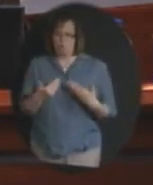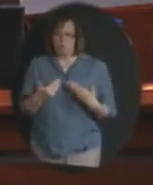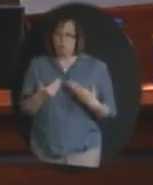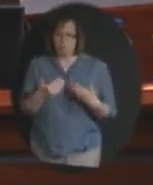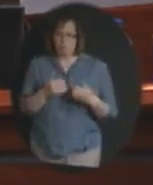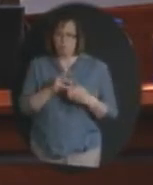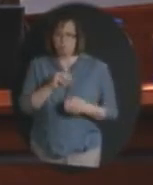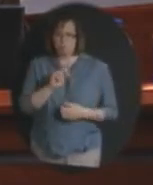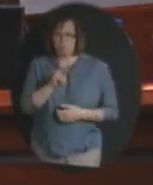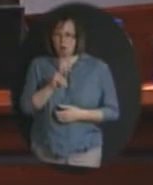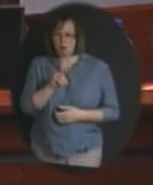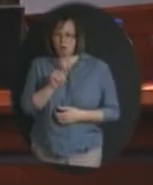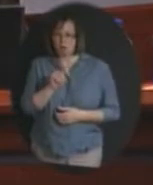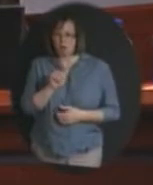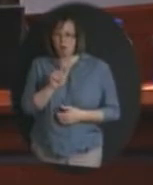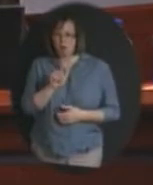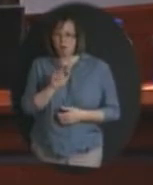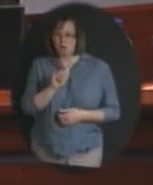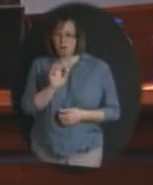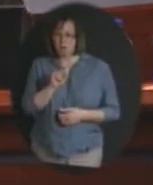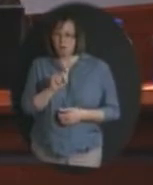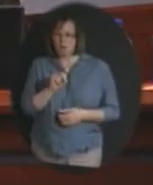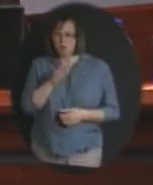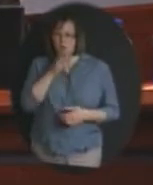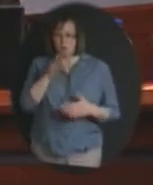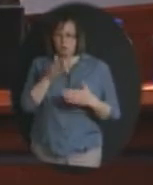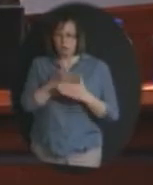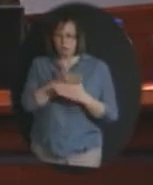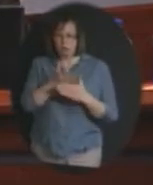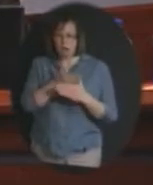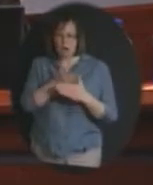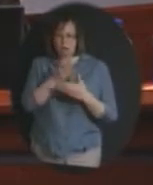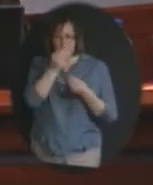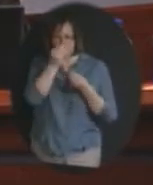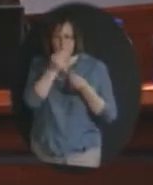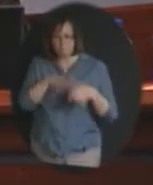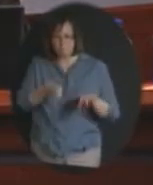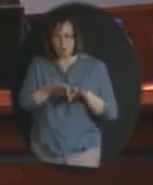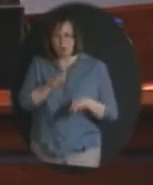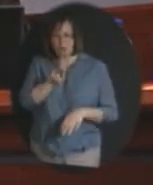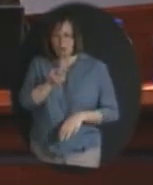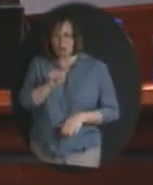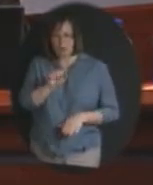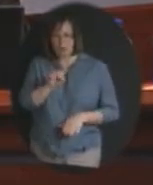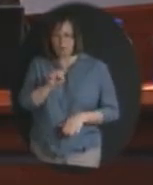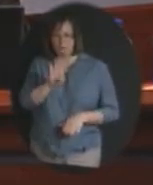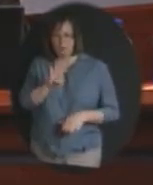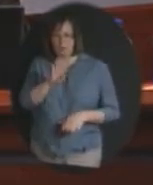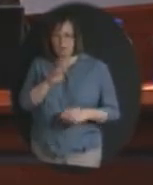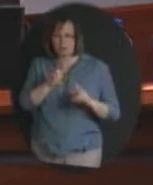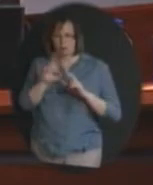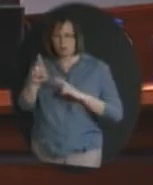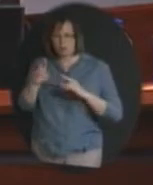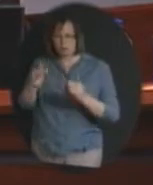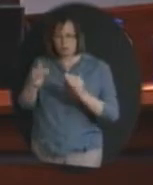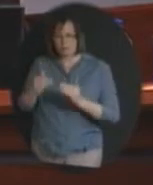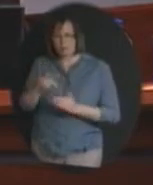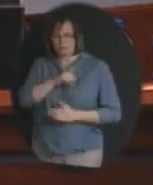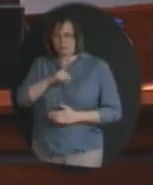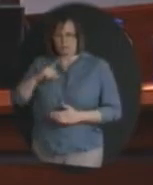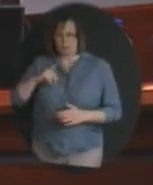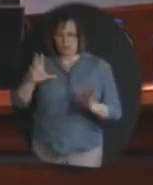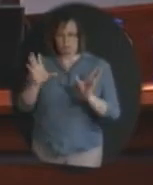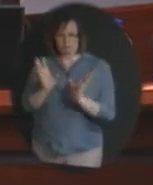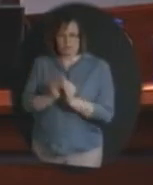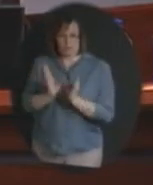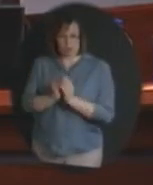and others, John Heim was here, will again share. It's important, I think, to KASB as they get ready to go into the next legislative